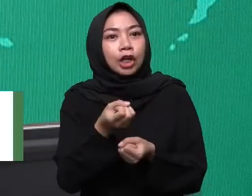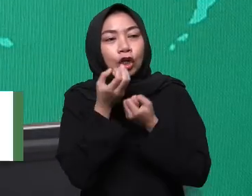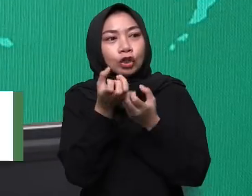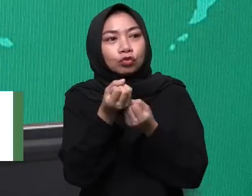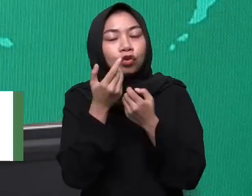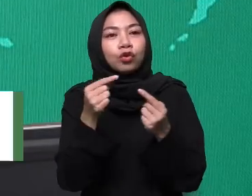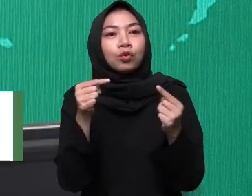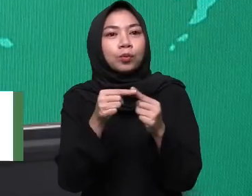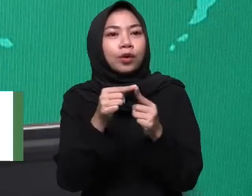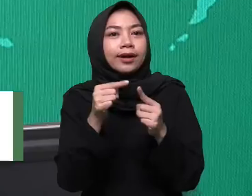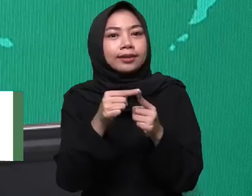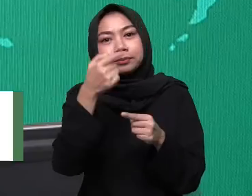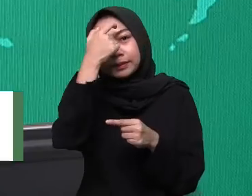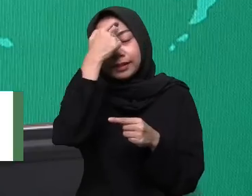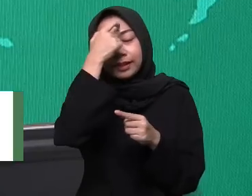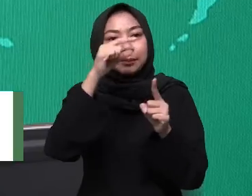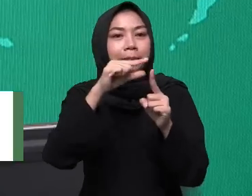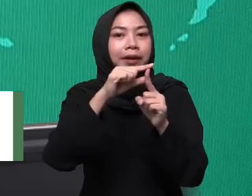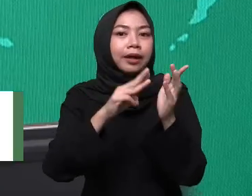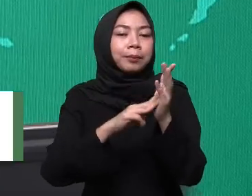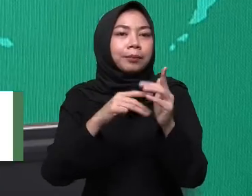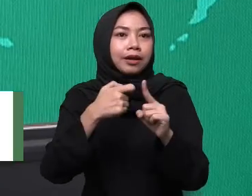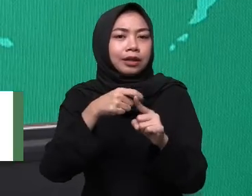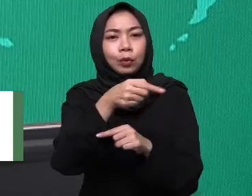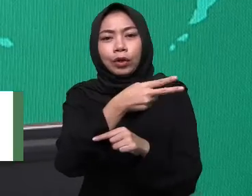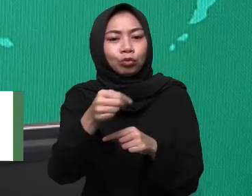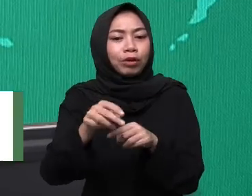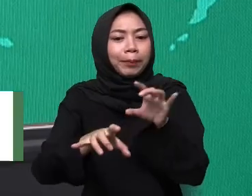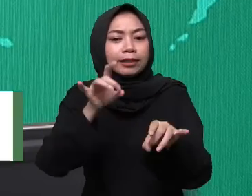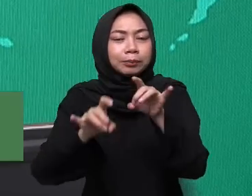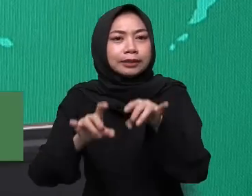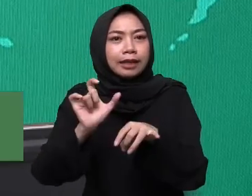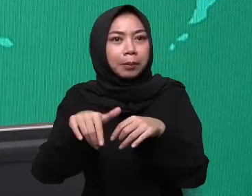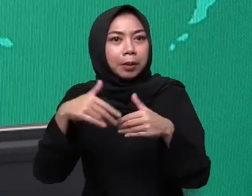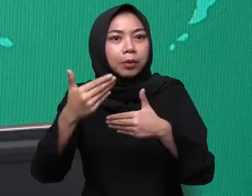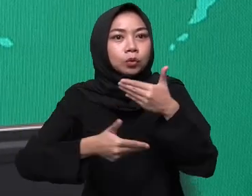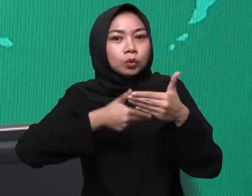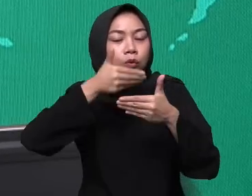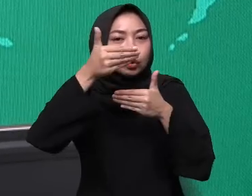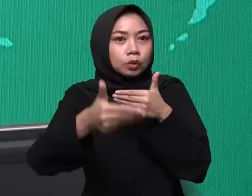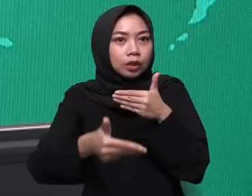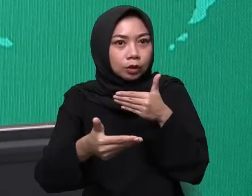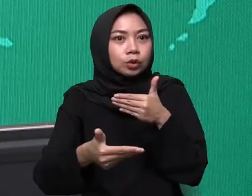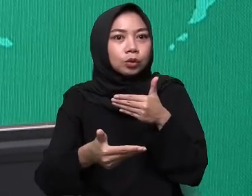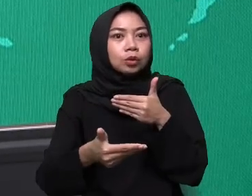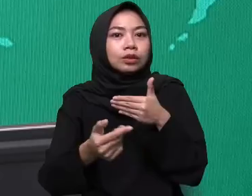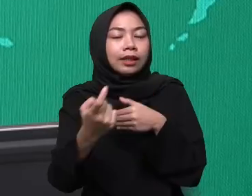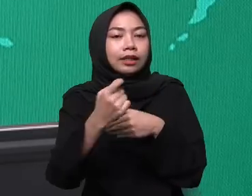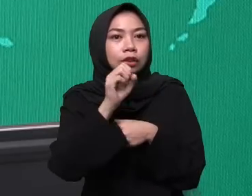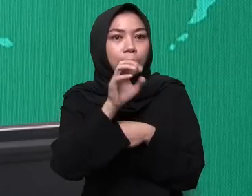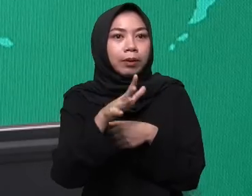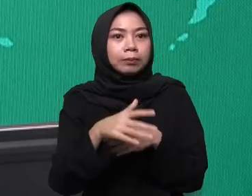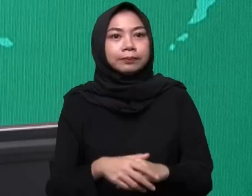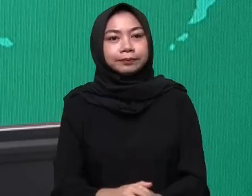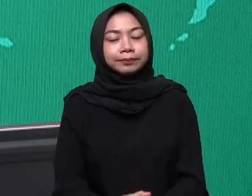and mouth disease, FMD, management in Indonesia before moving forward to the Q&A